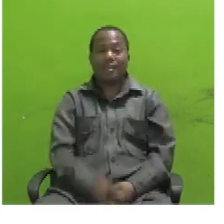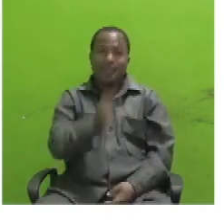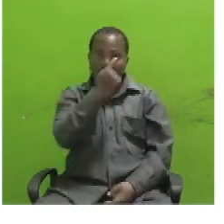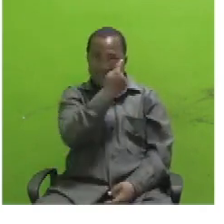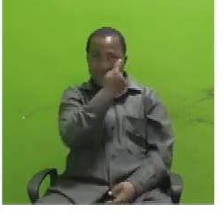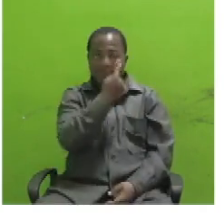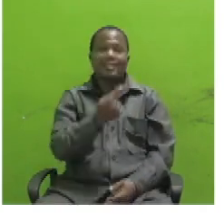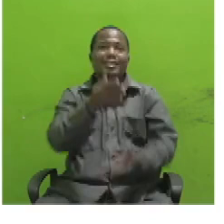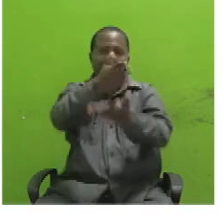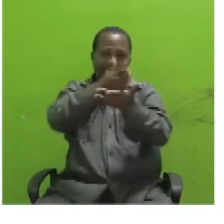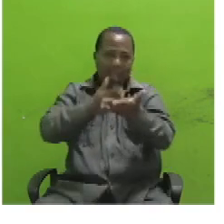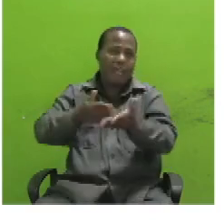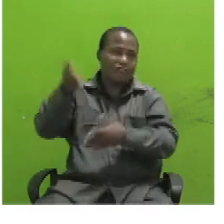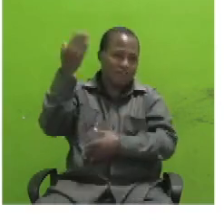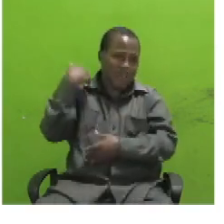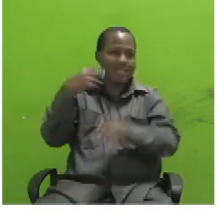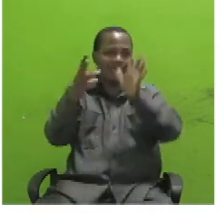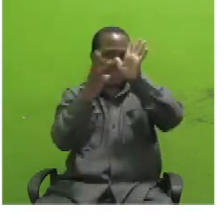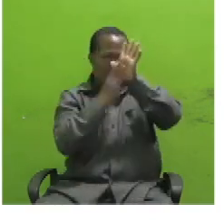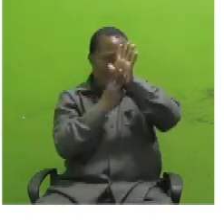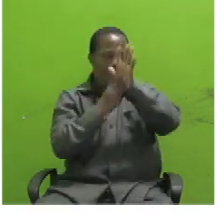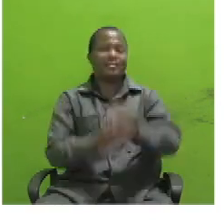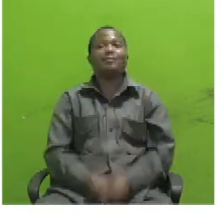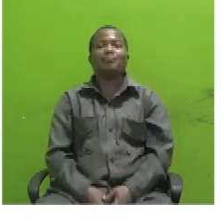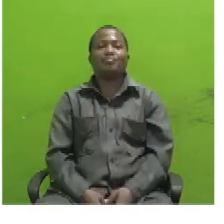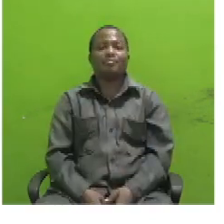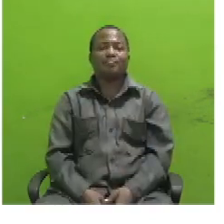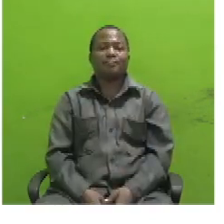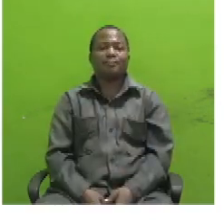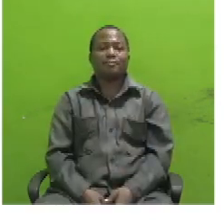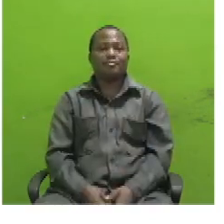It is half past 8.